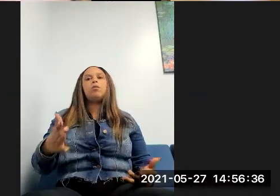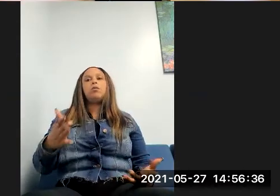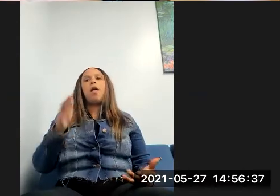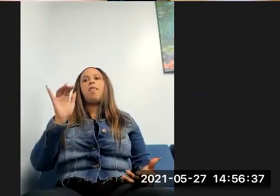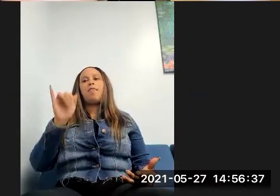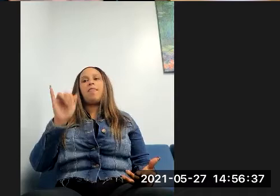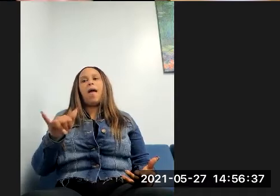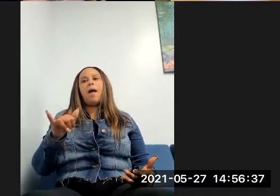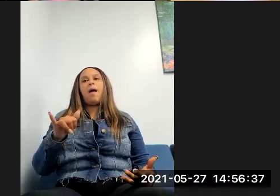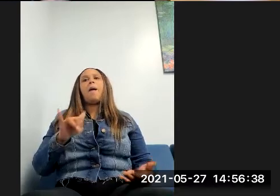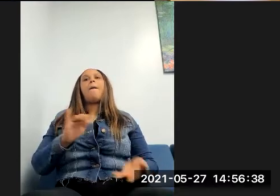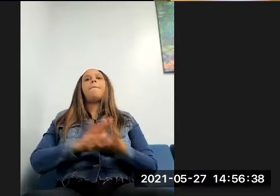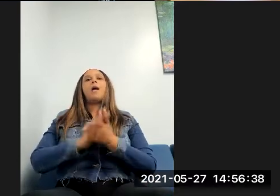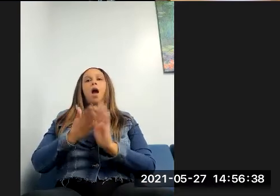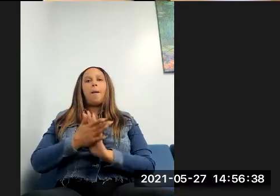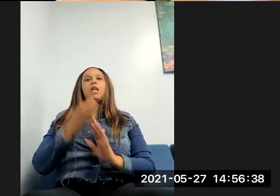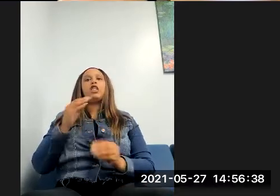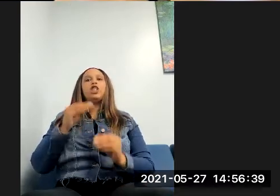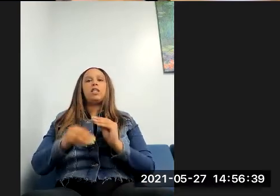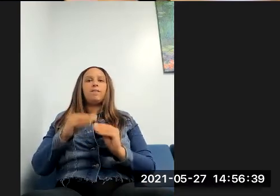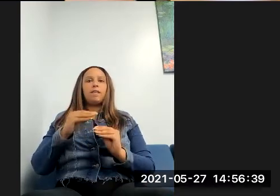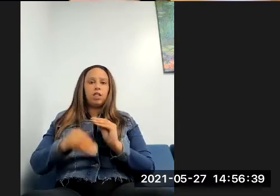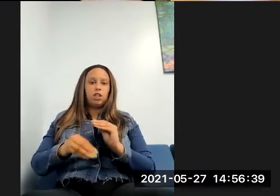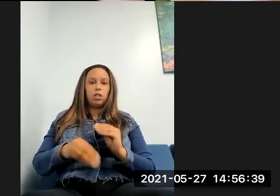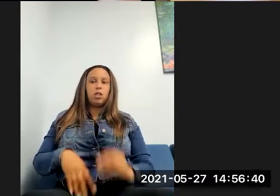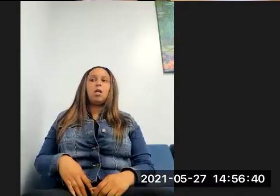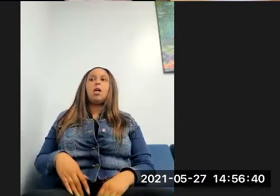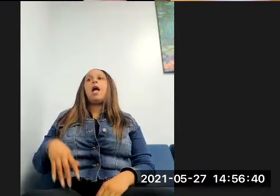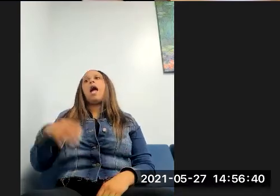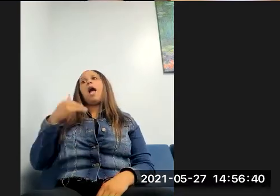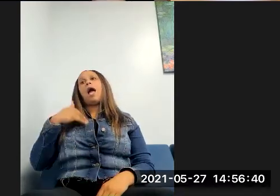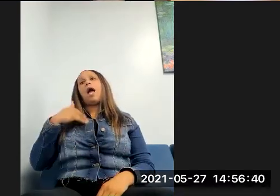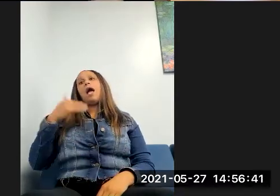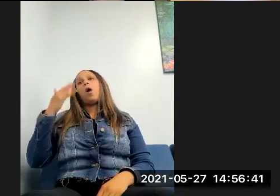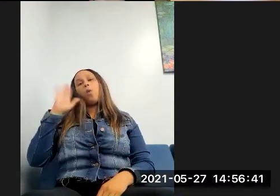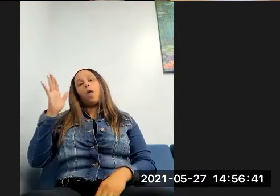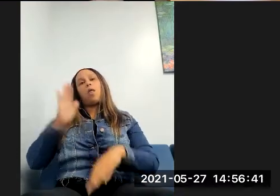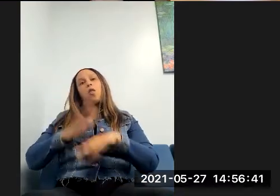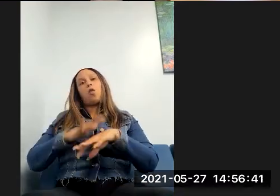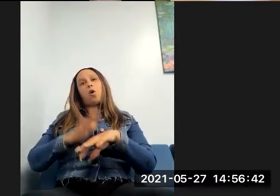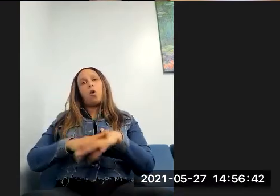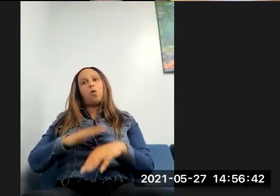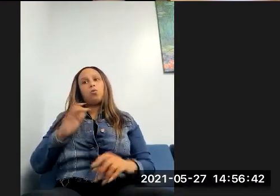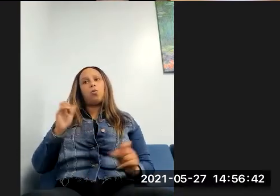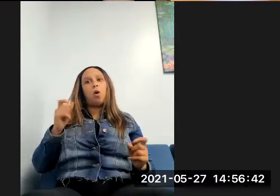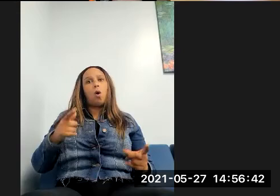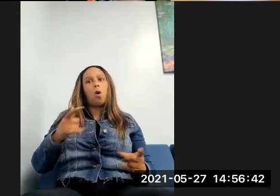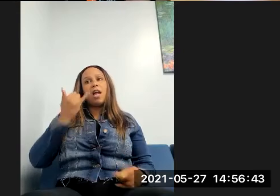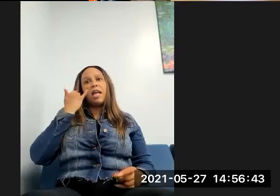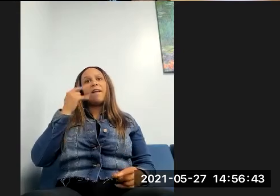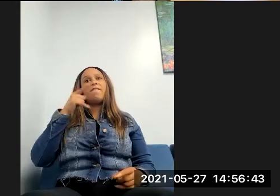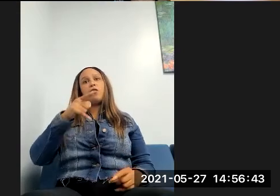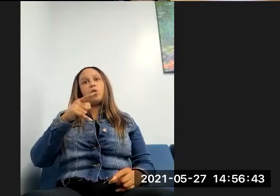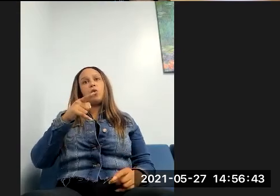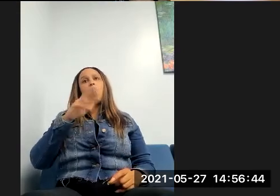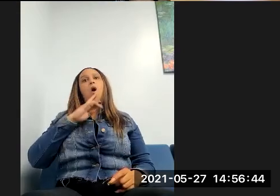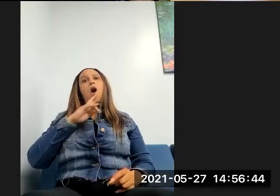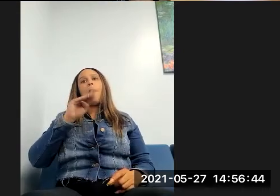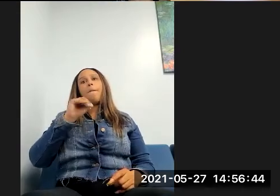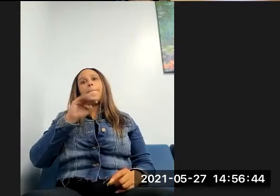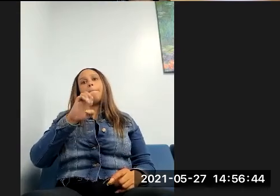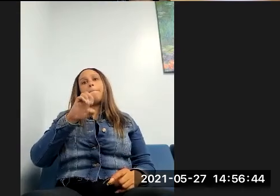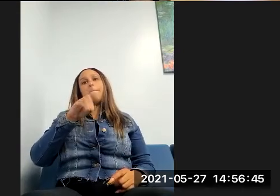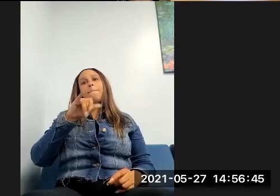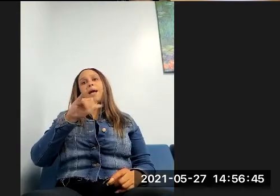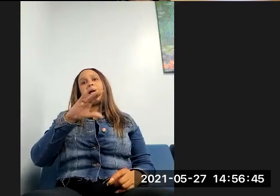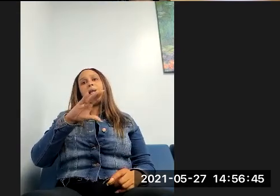becomes a justification. I will alert everybody, if you are a Medicaid recipient,